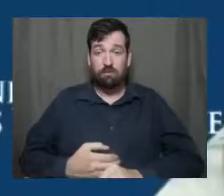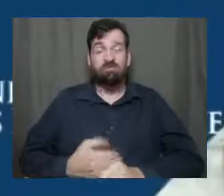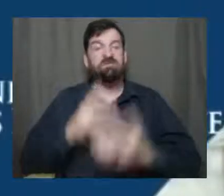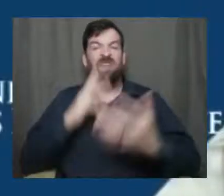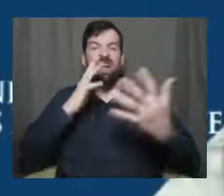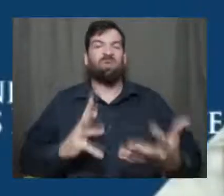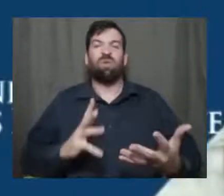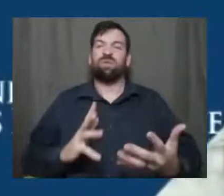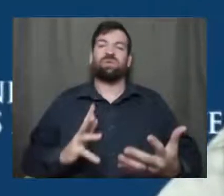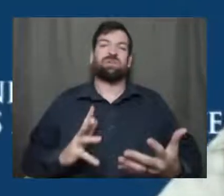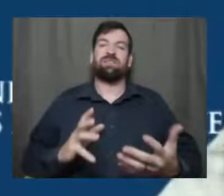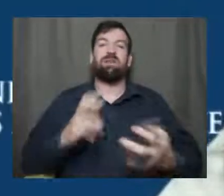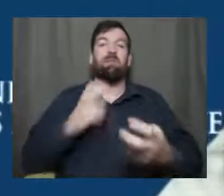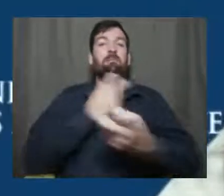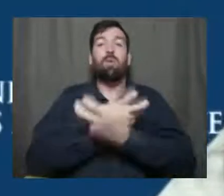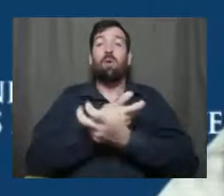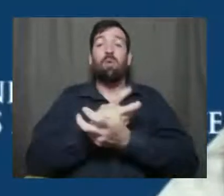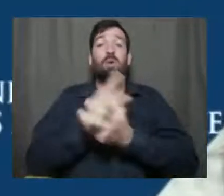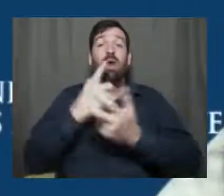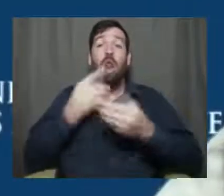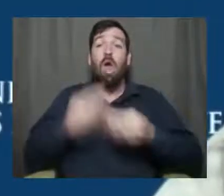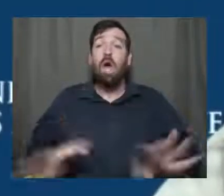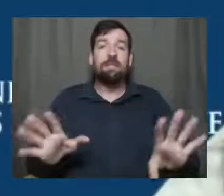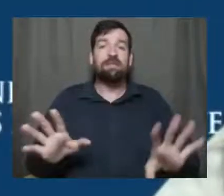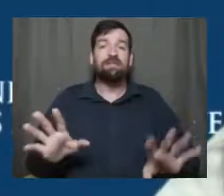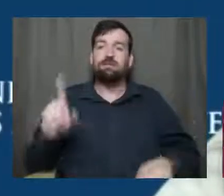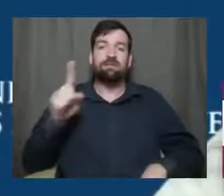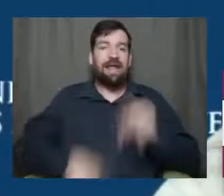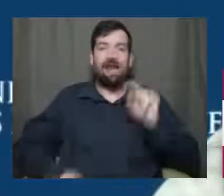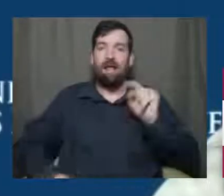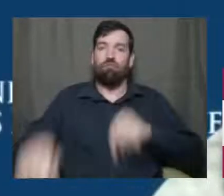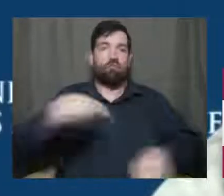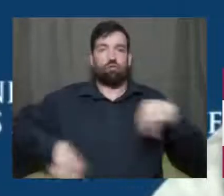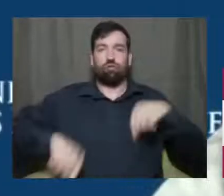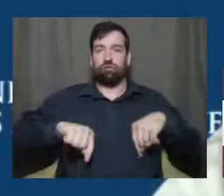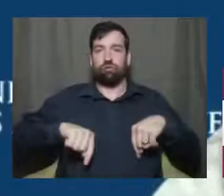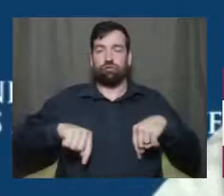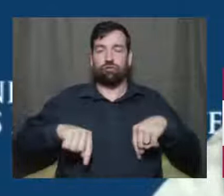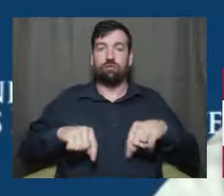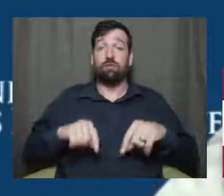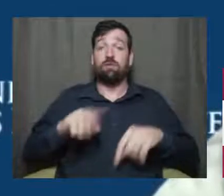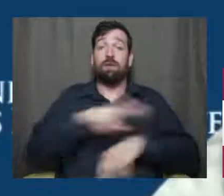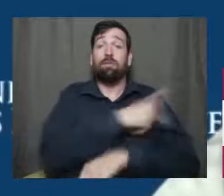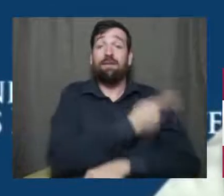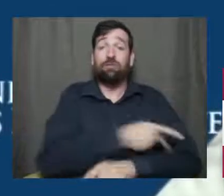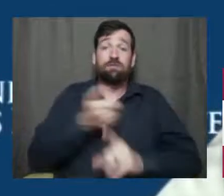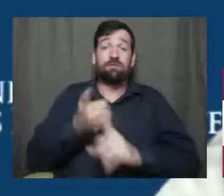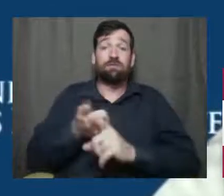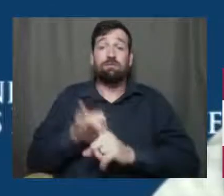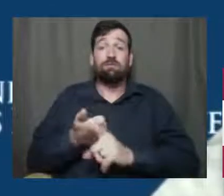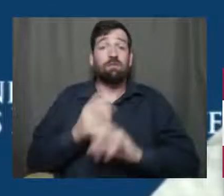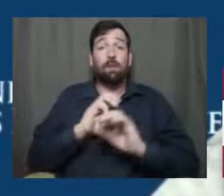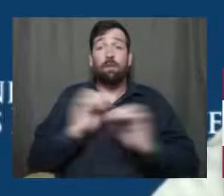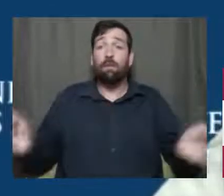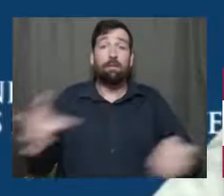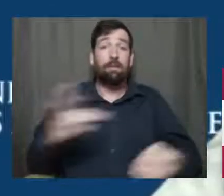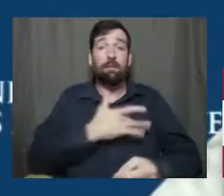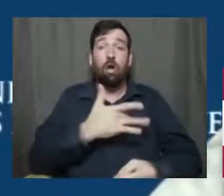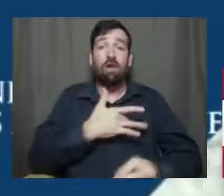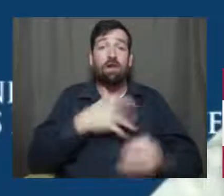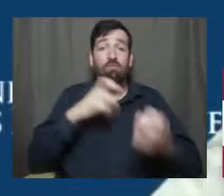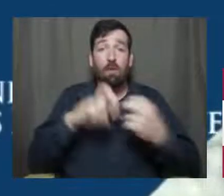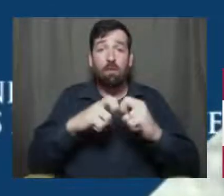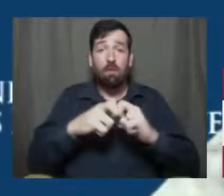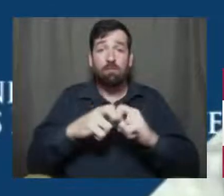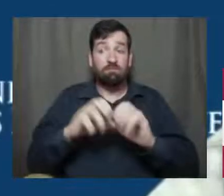Unfortunately, the bone loss cannot be reversed. Patients that do not have cardiac problems or do not have the problems